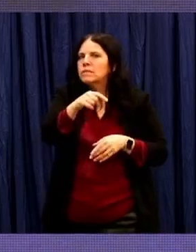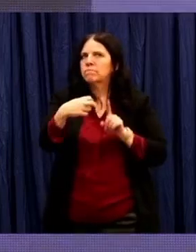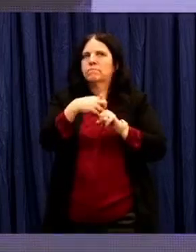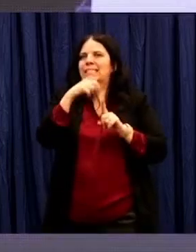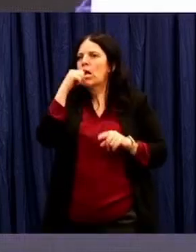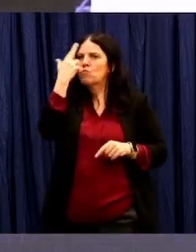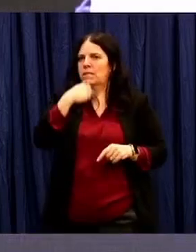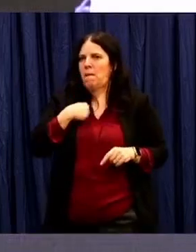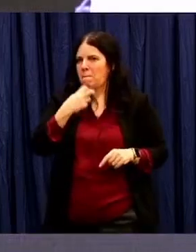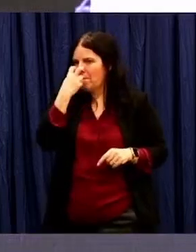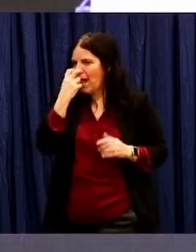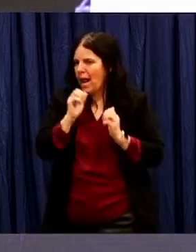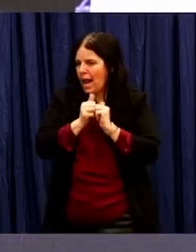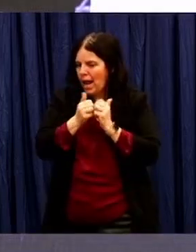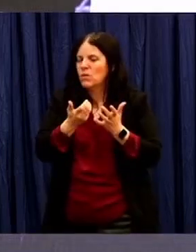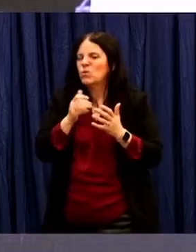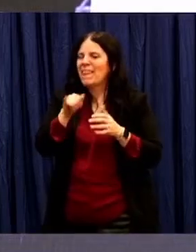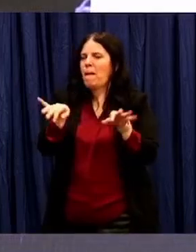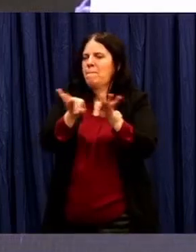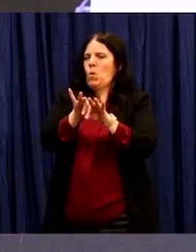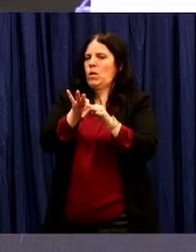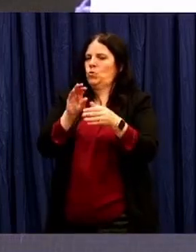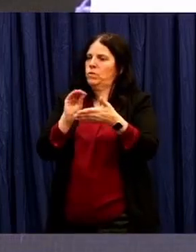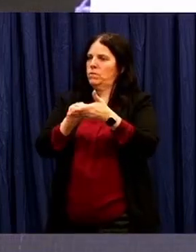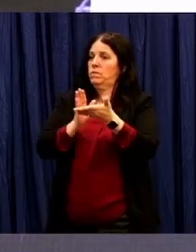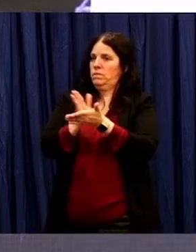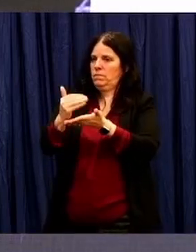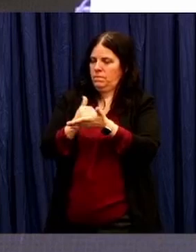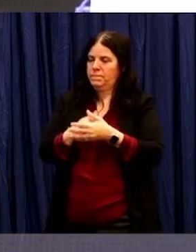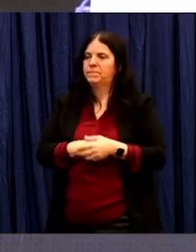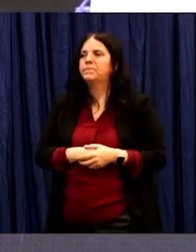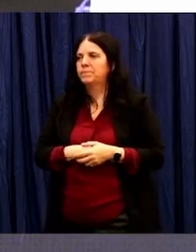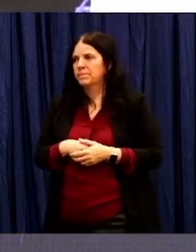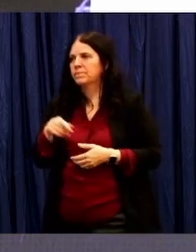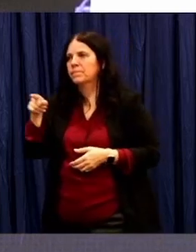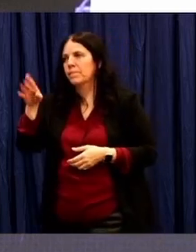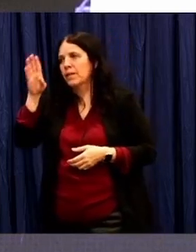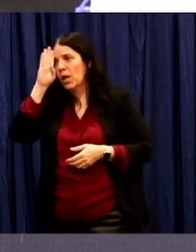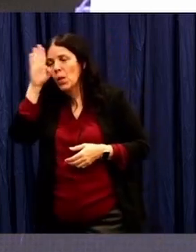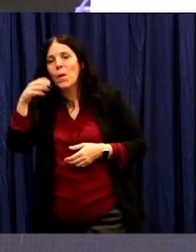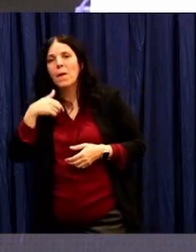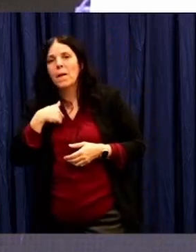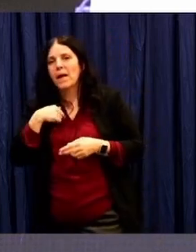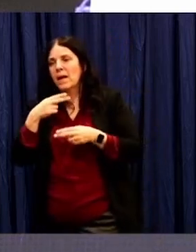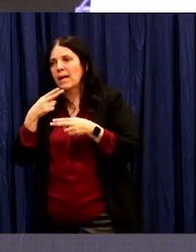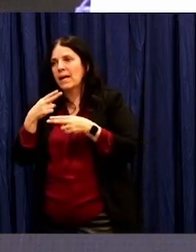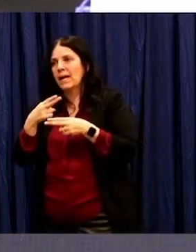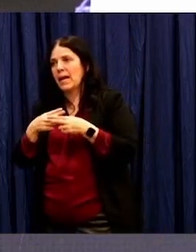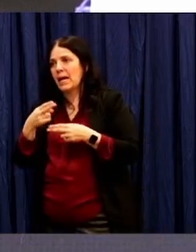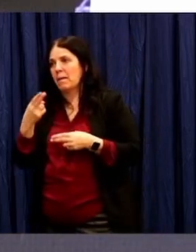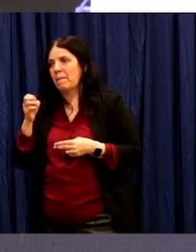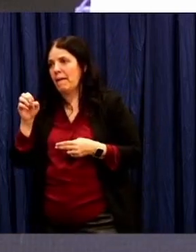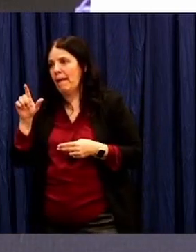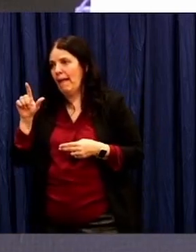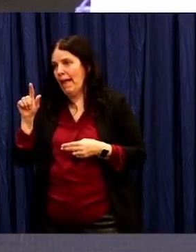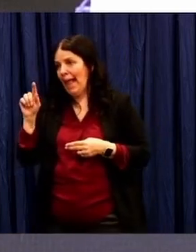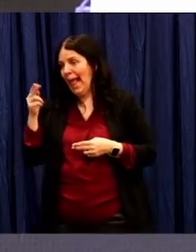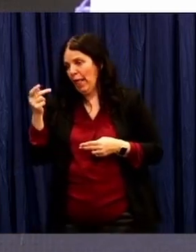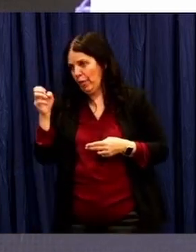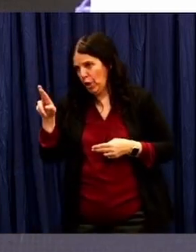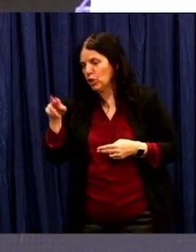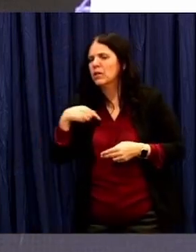Yes, hello. I'm Heather Zielinski. I'm with the Autism Society of Greater Detroit. Specifically in